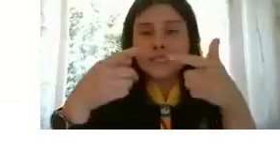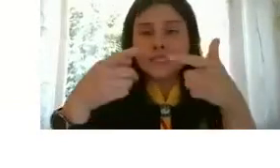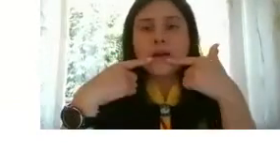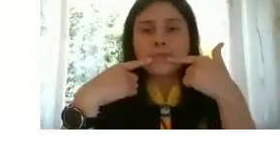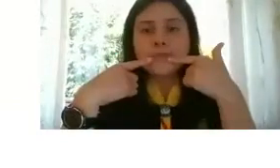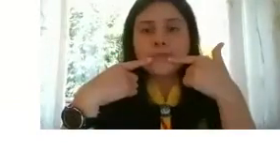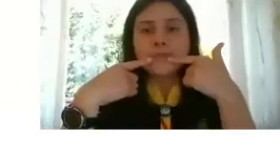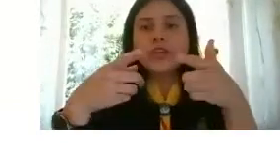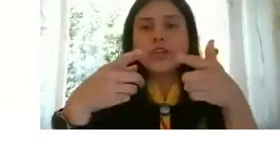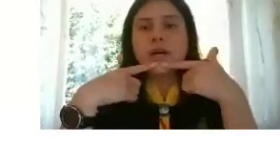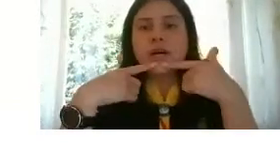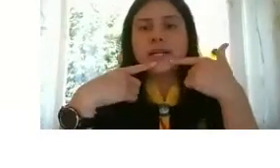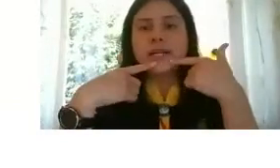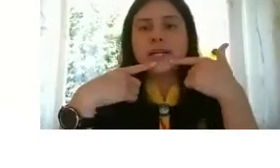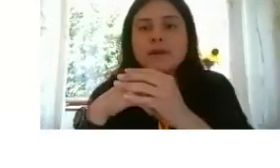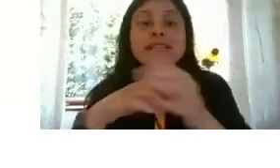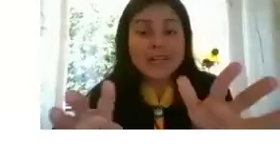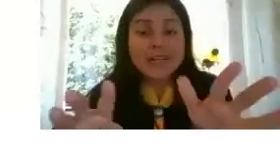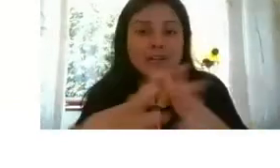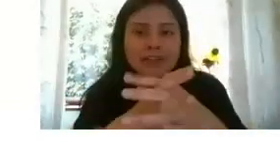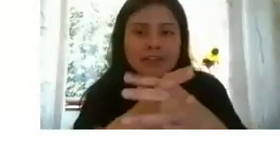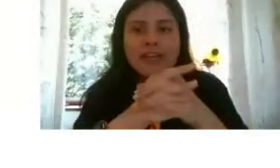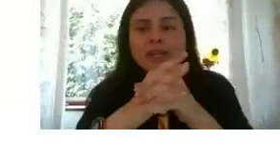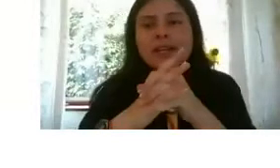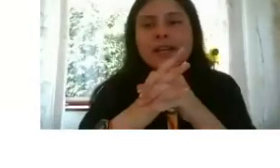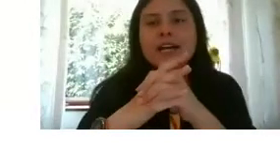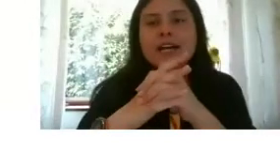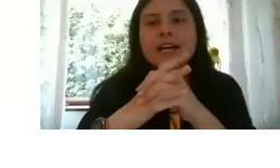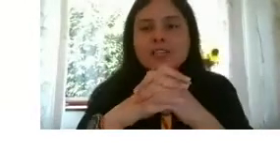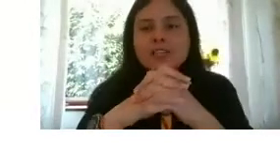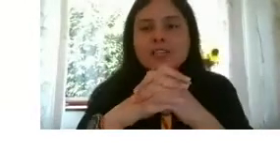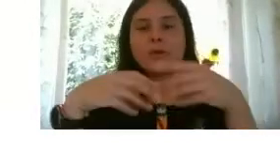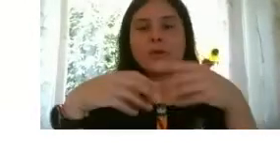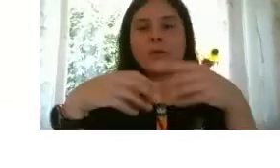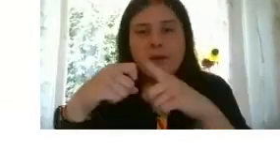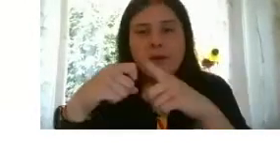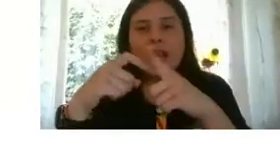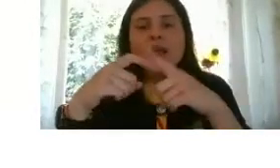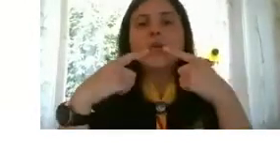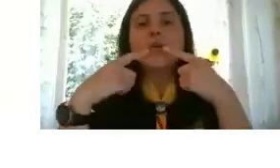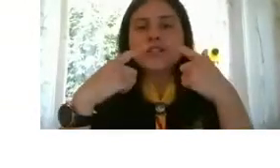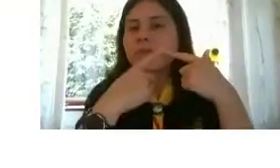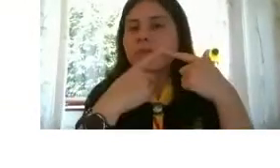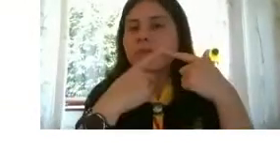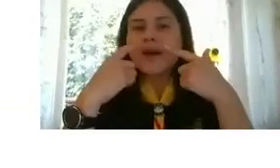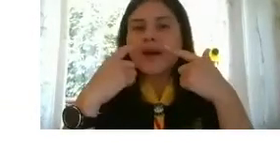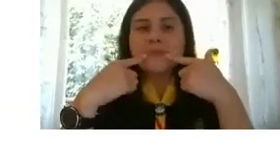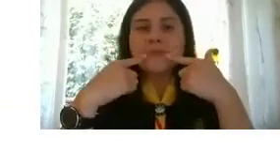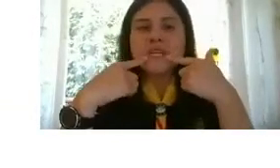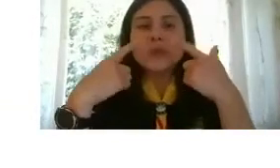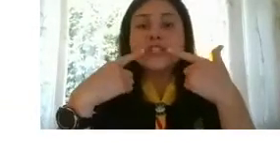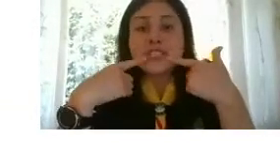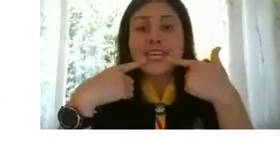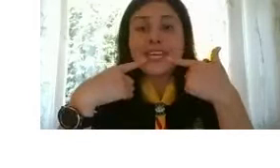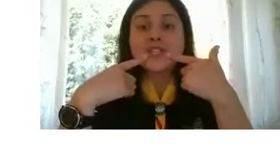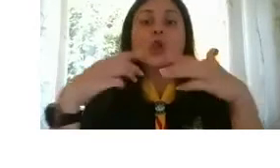letter when you are spelling. This is another thing that actually I should mention. When we spell, we need to spell it with our lips. So we need to